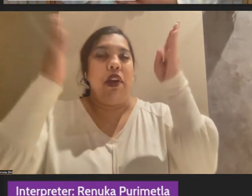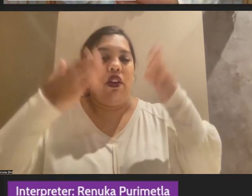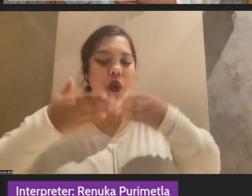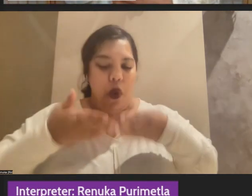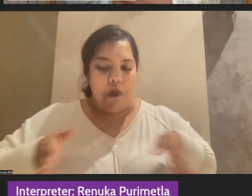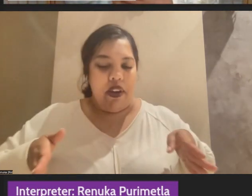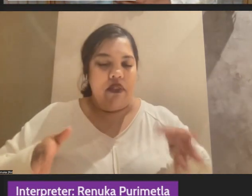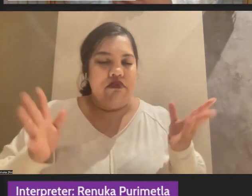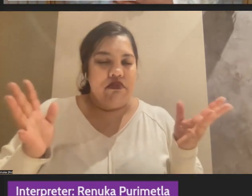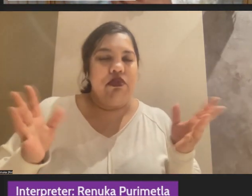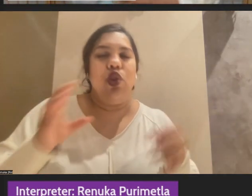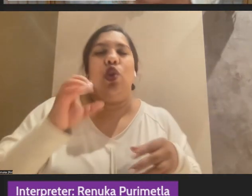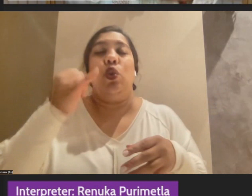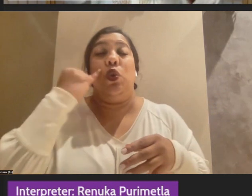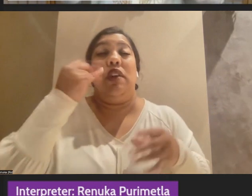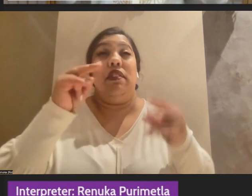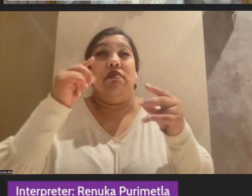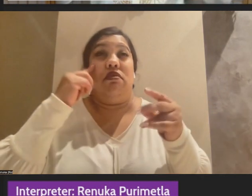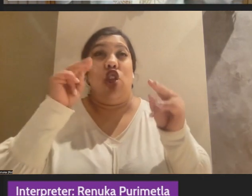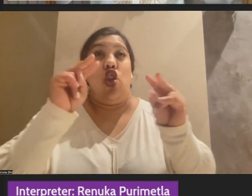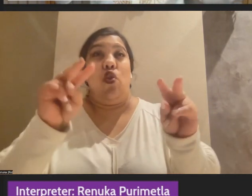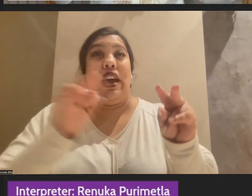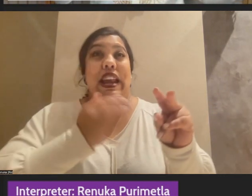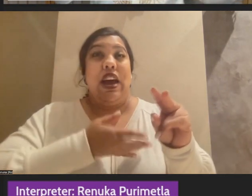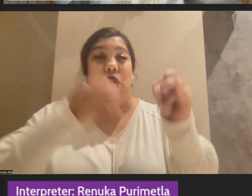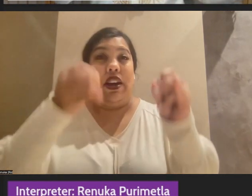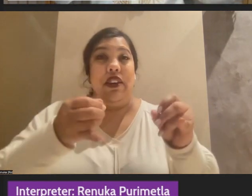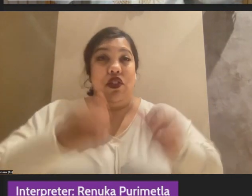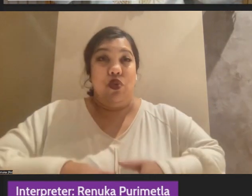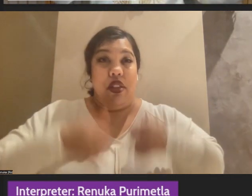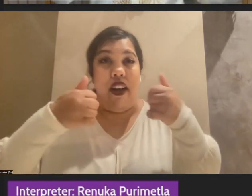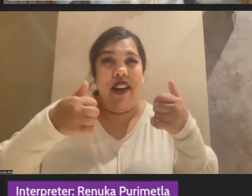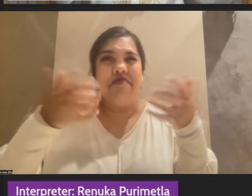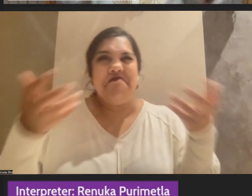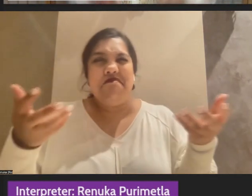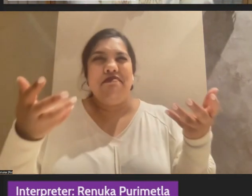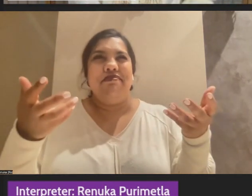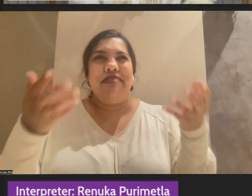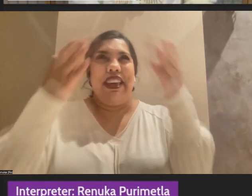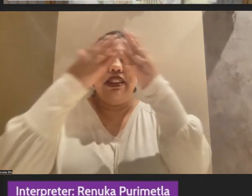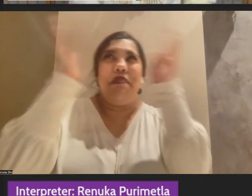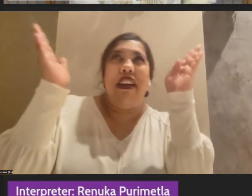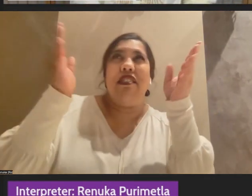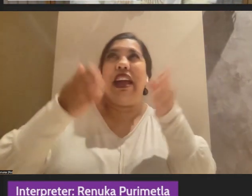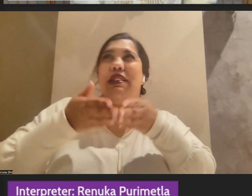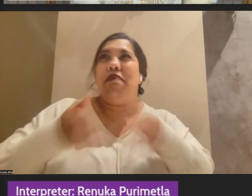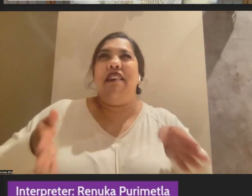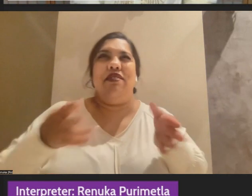In our individual lives, what does that mean to expand at the top and at the bottom?